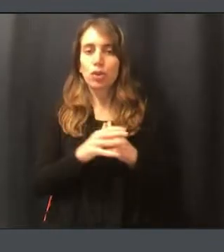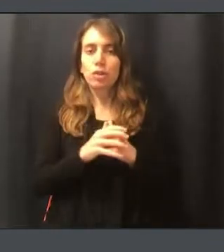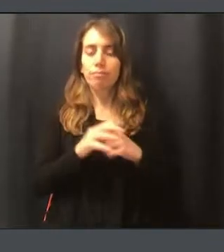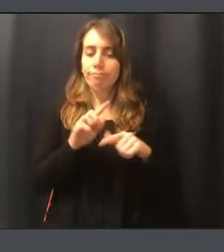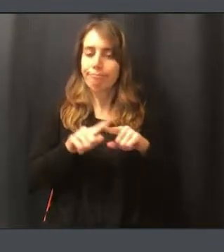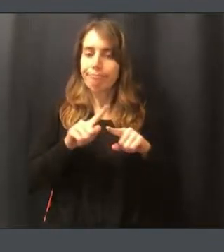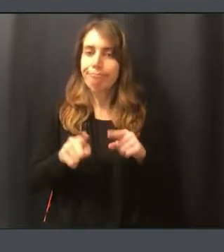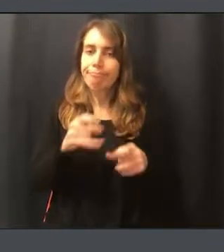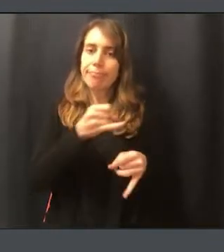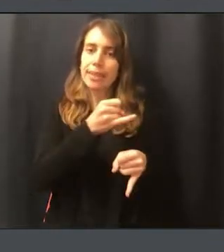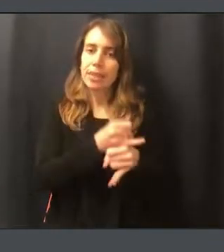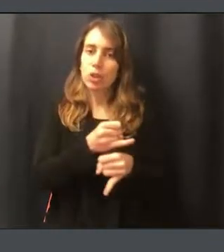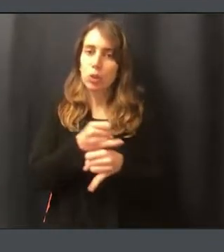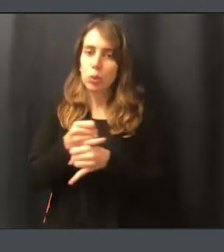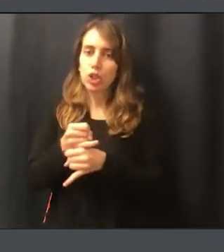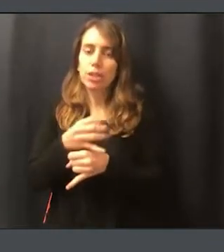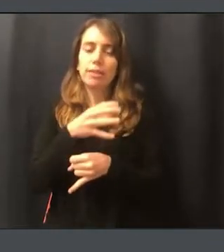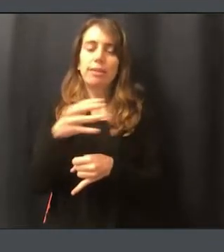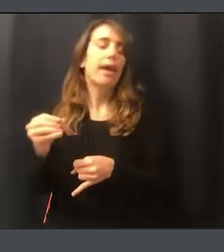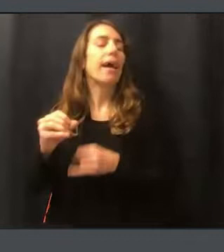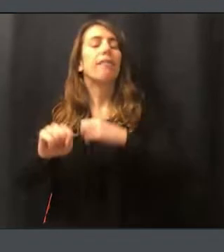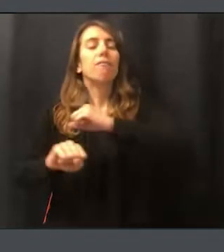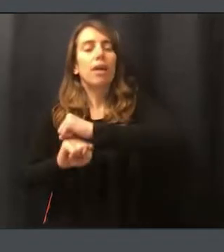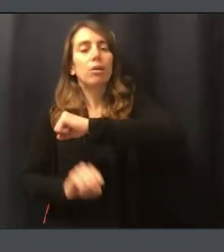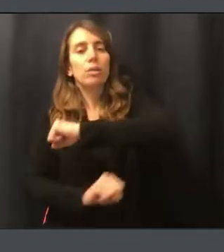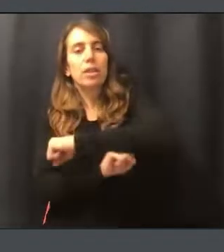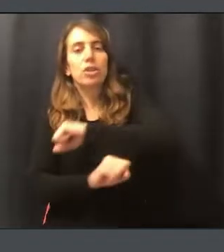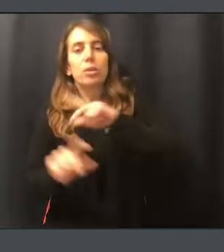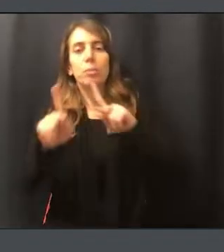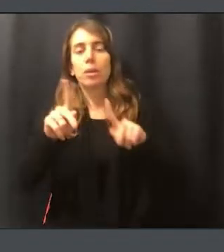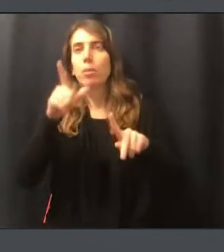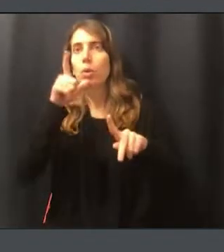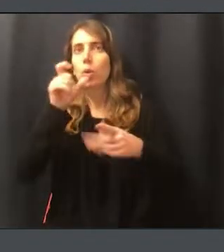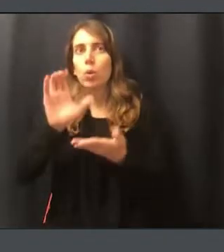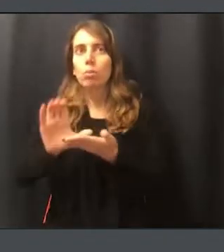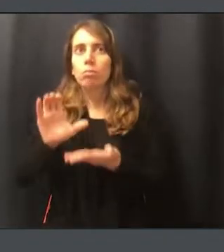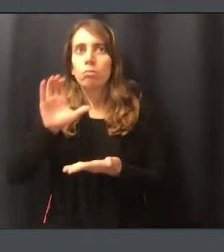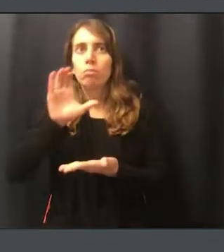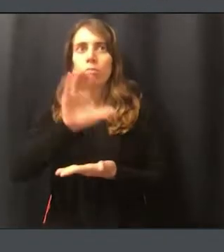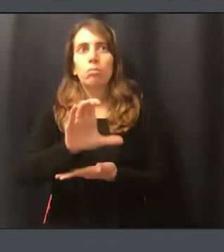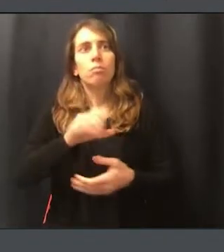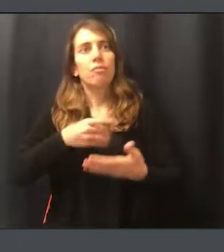institutions and foundations and folks who have provided financial support for my research.